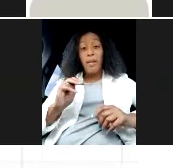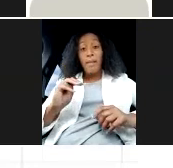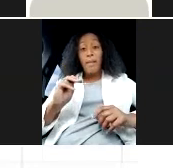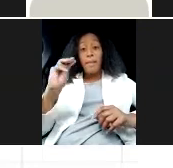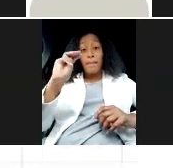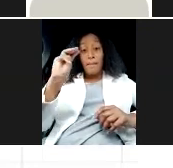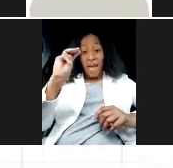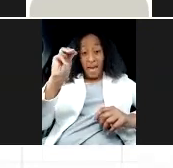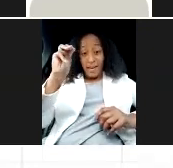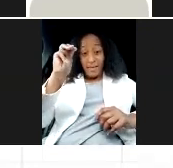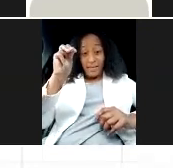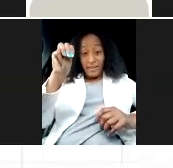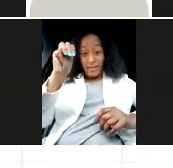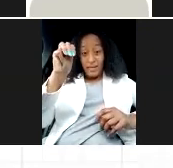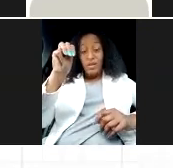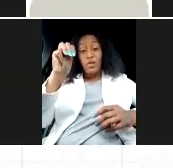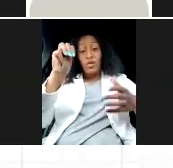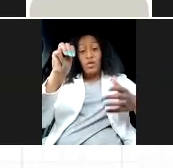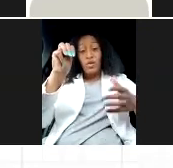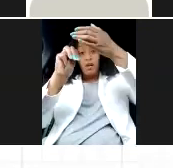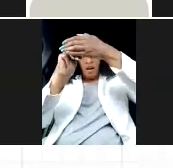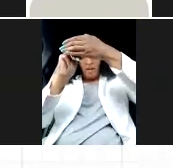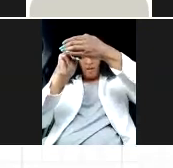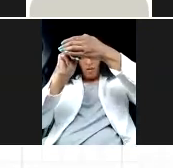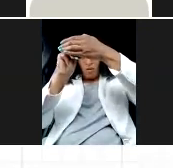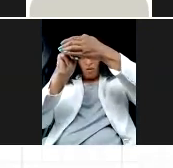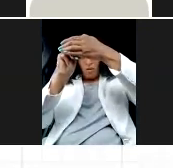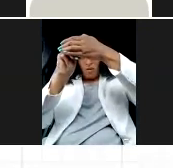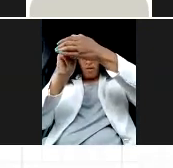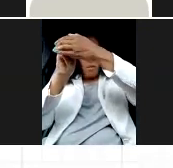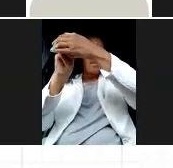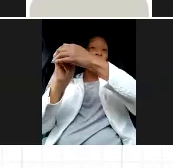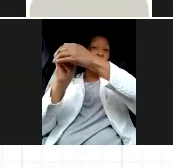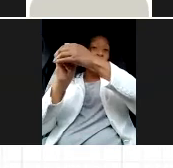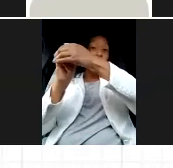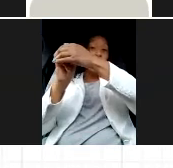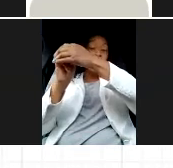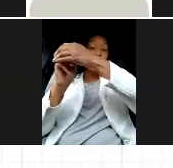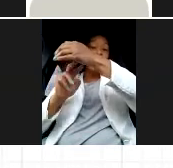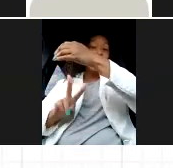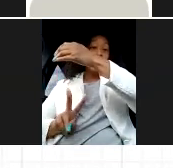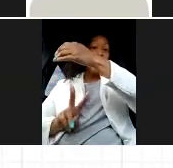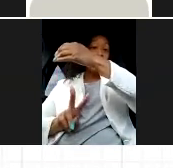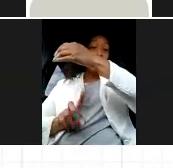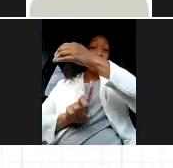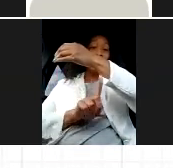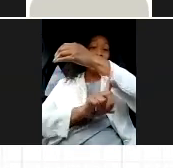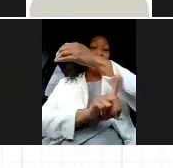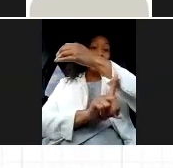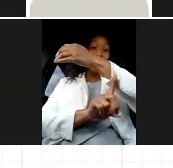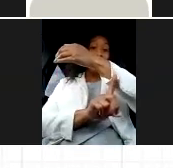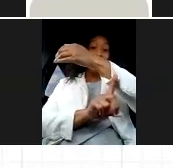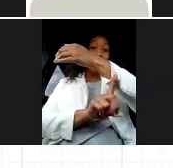our problem solving pyramid. If we want to get the mass of our boulder, then we have to